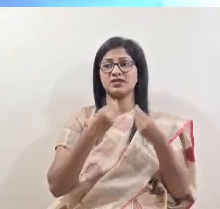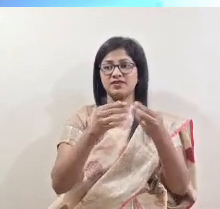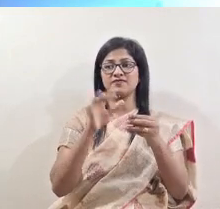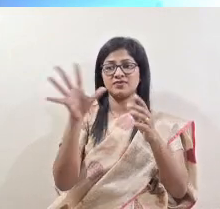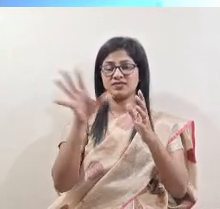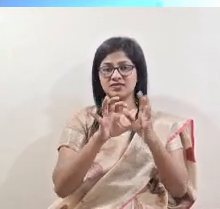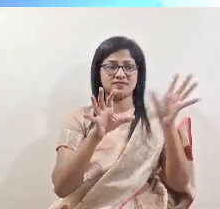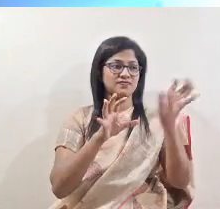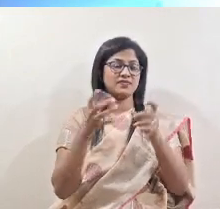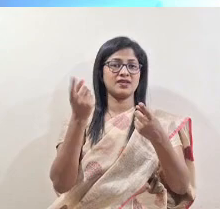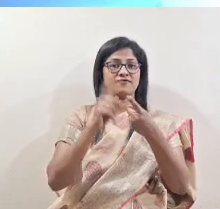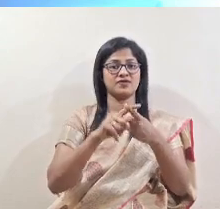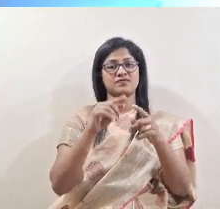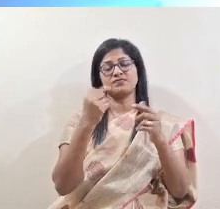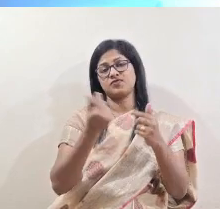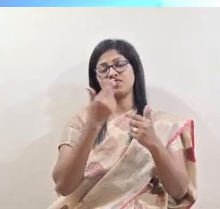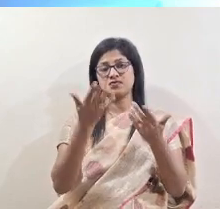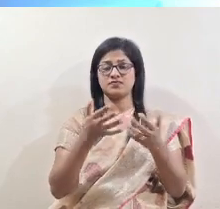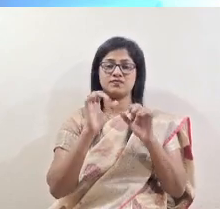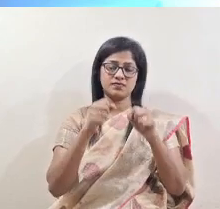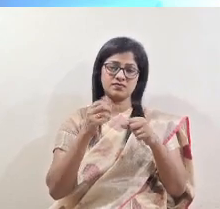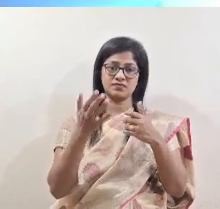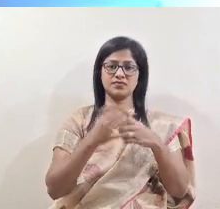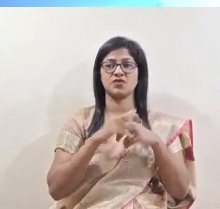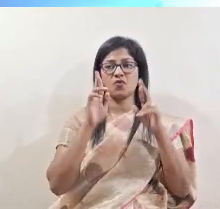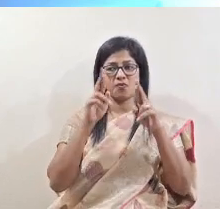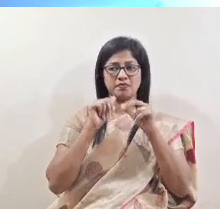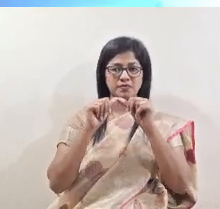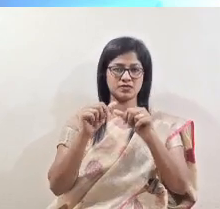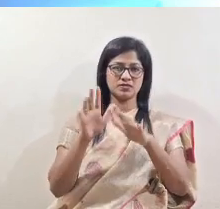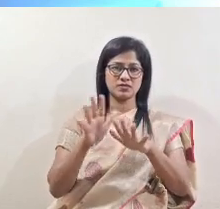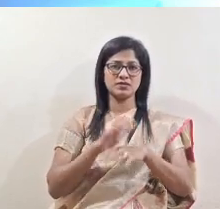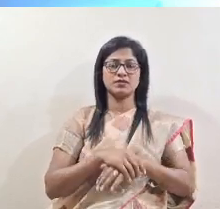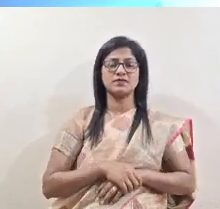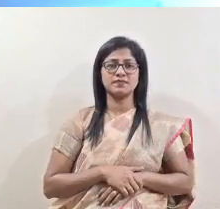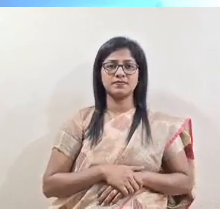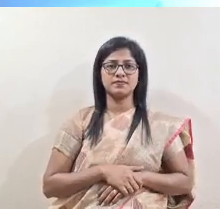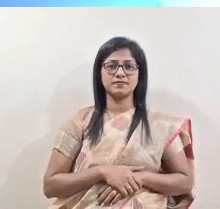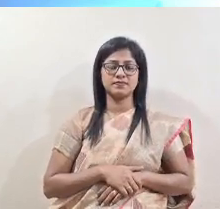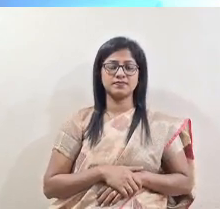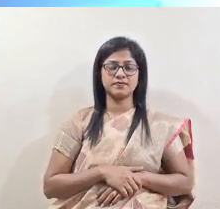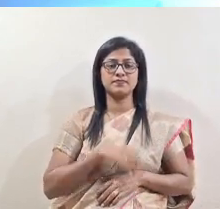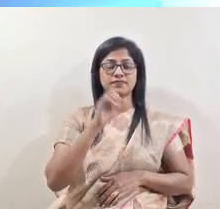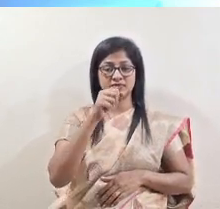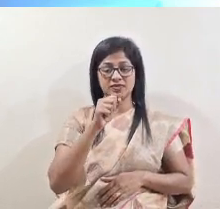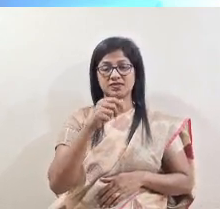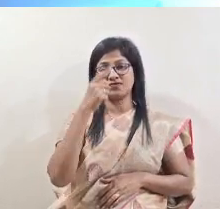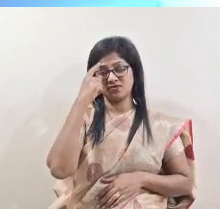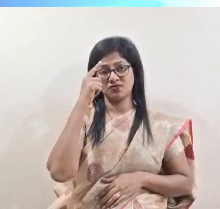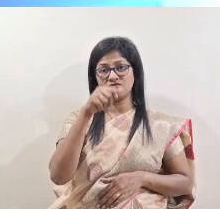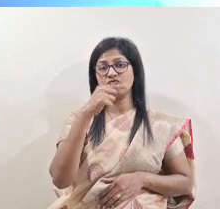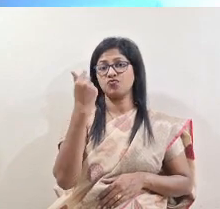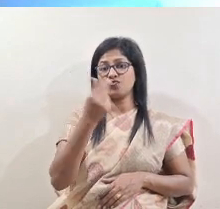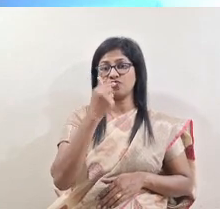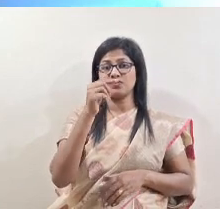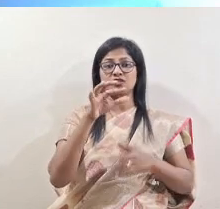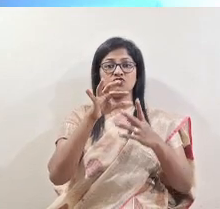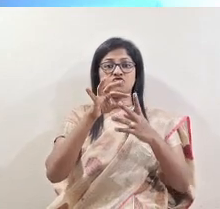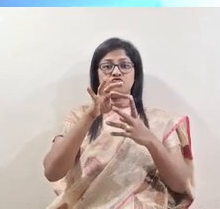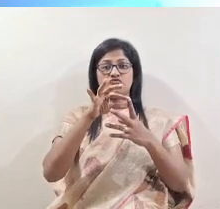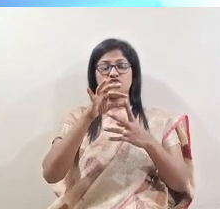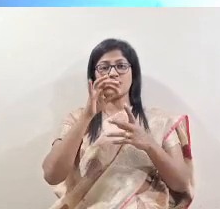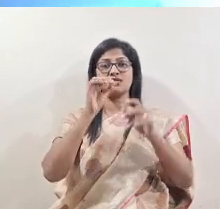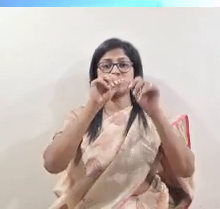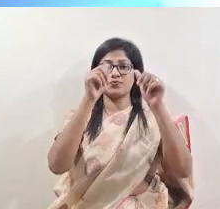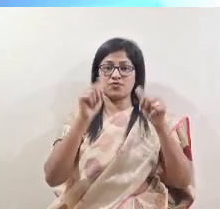capture this effect as well. So yeah, I hope you answered the question. Yeah, since you have used